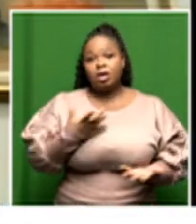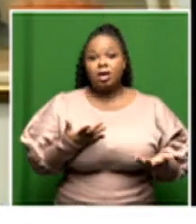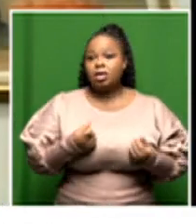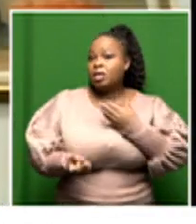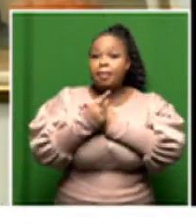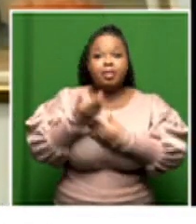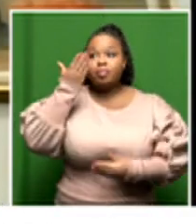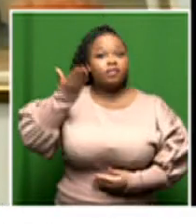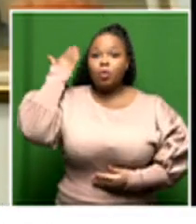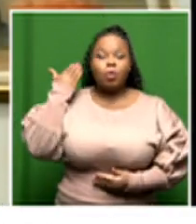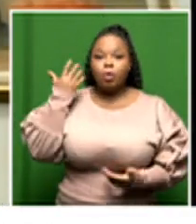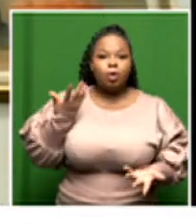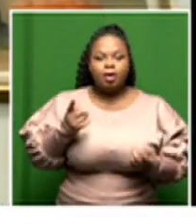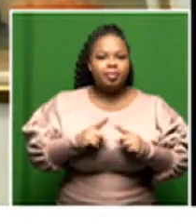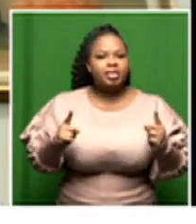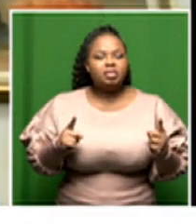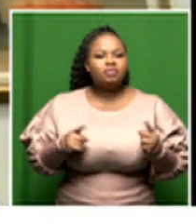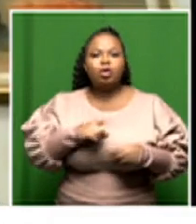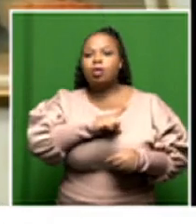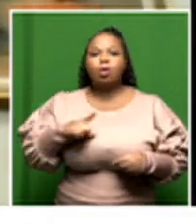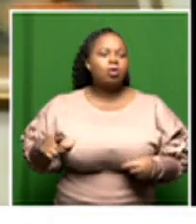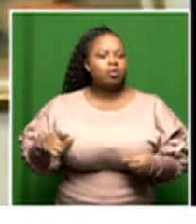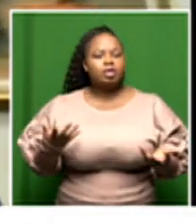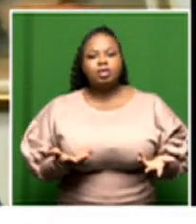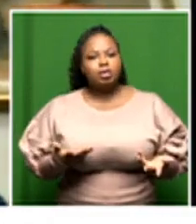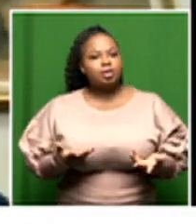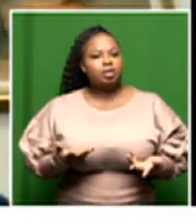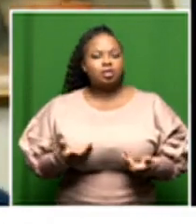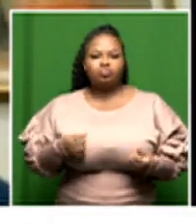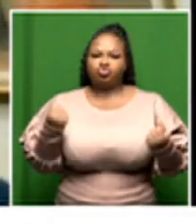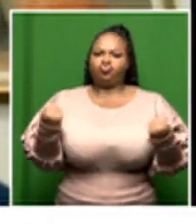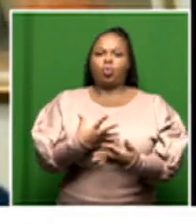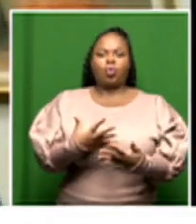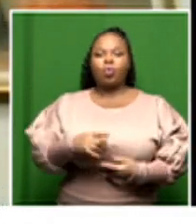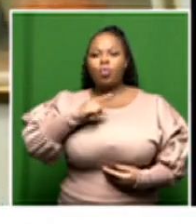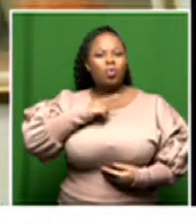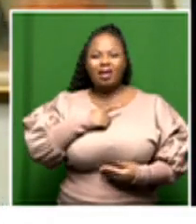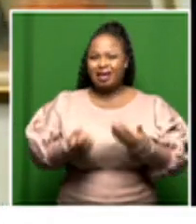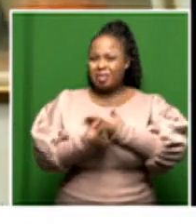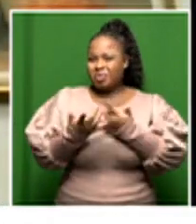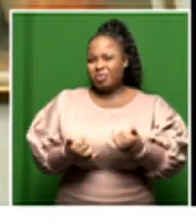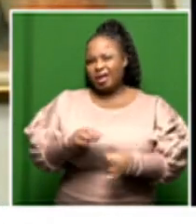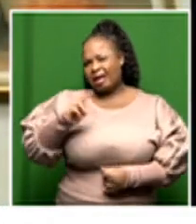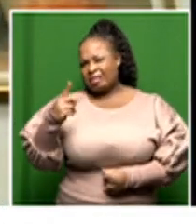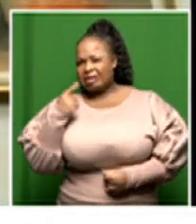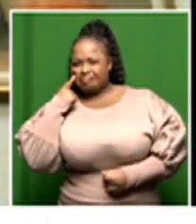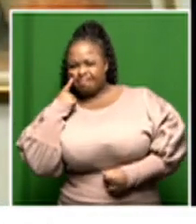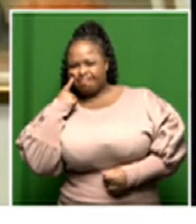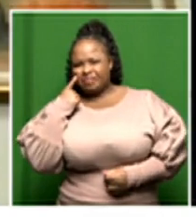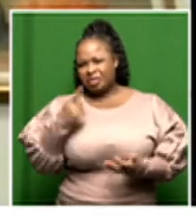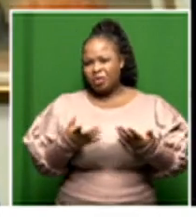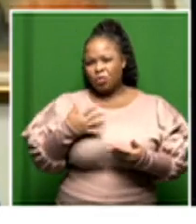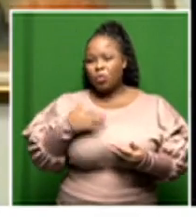vu. It's shocking that this could happen, and is judged by some as an attempt by Prime